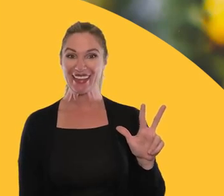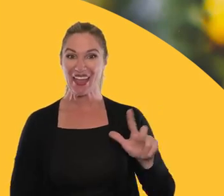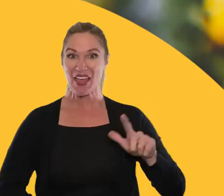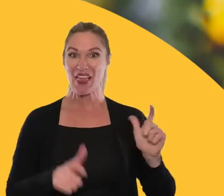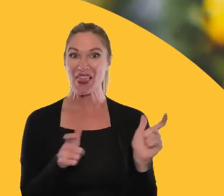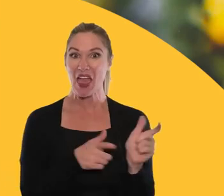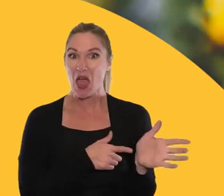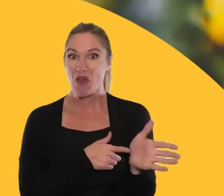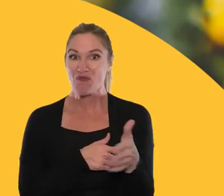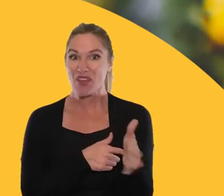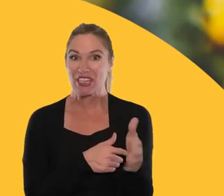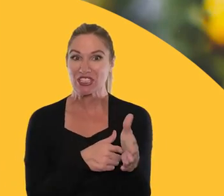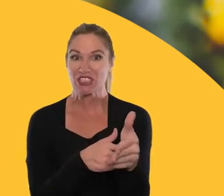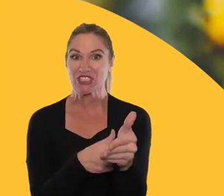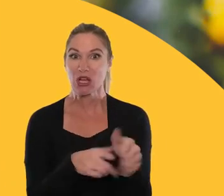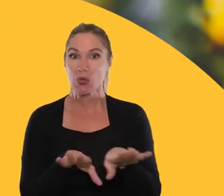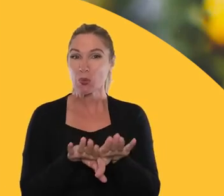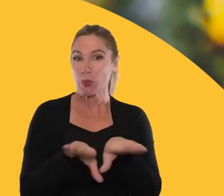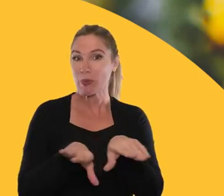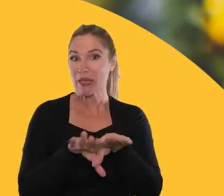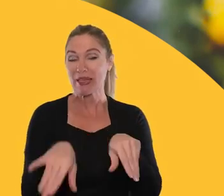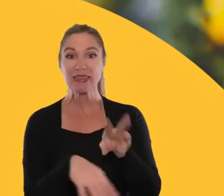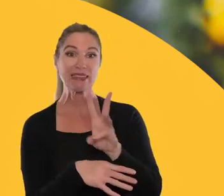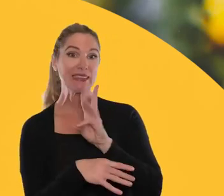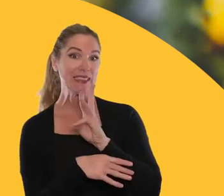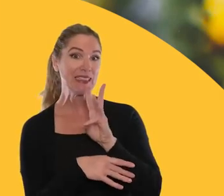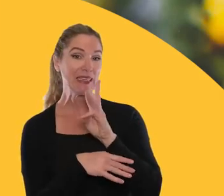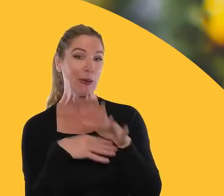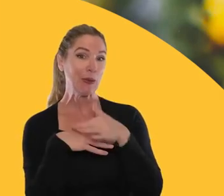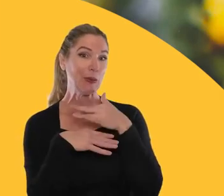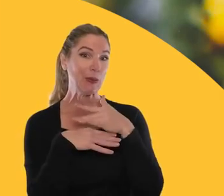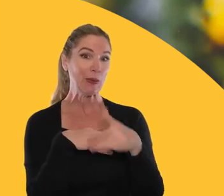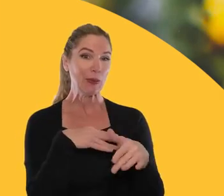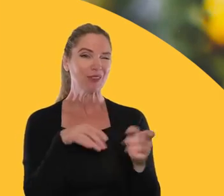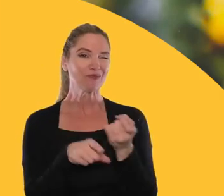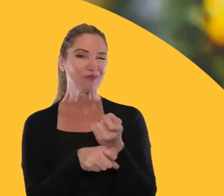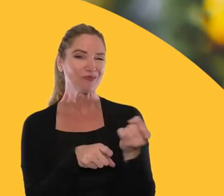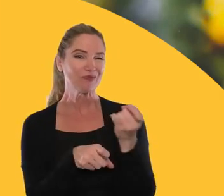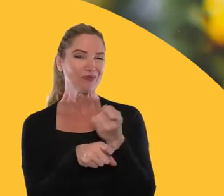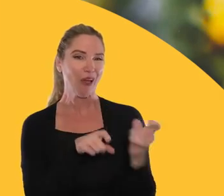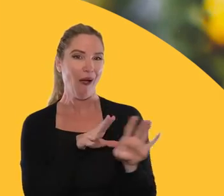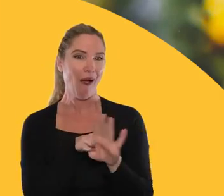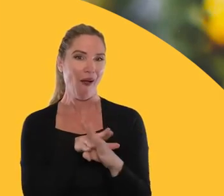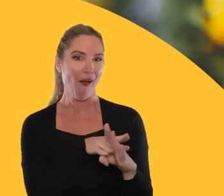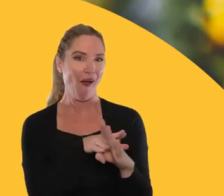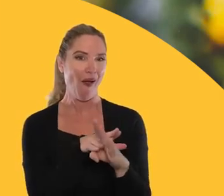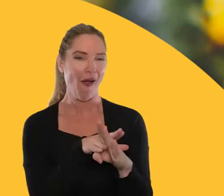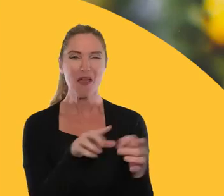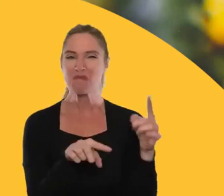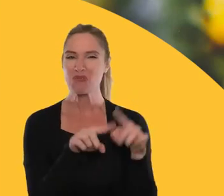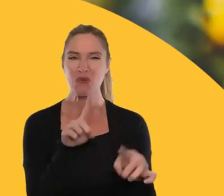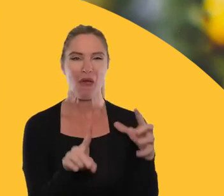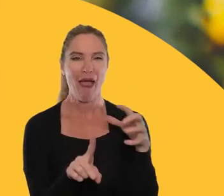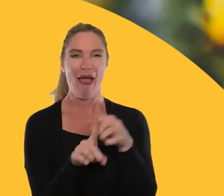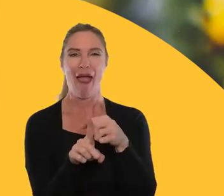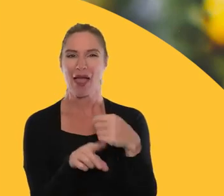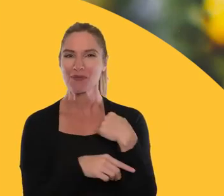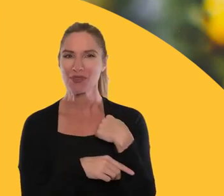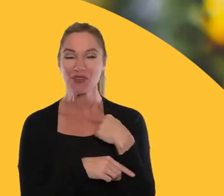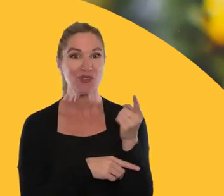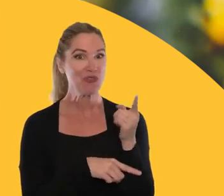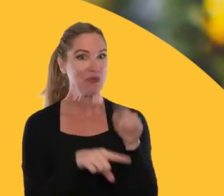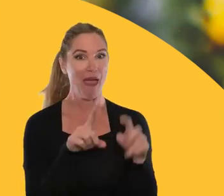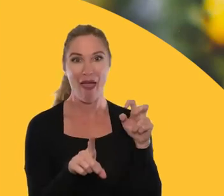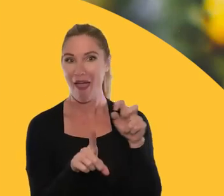1, 2, 3. 3 little fish swimming in the sea, teasing Mr. Shark, "You